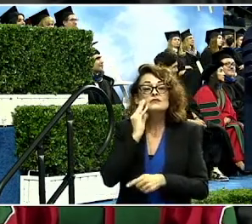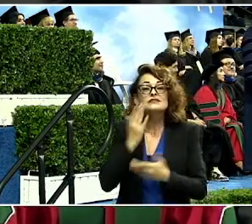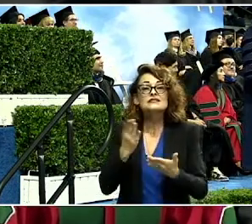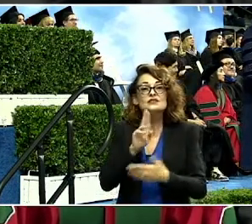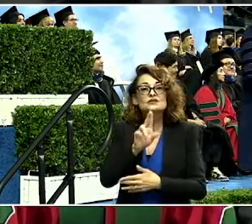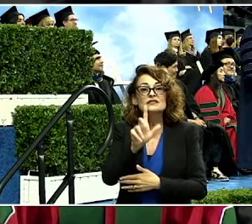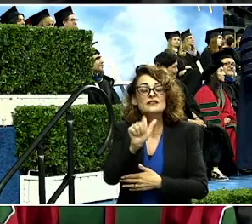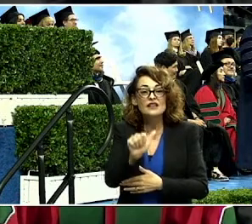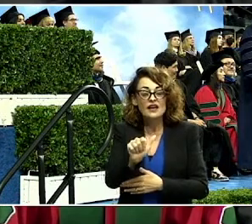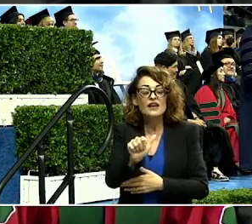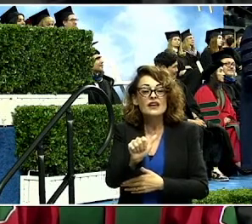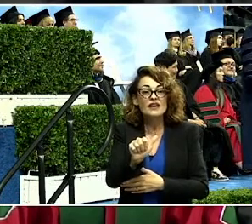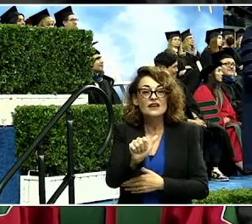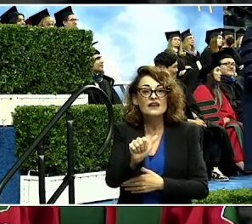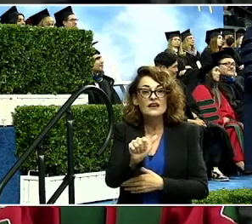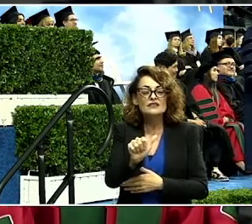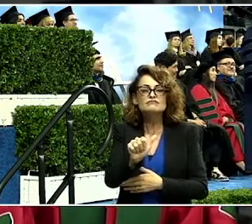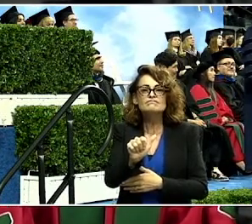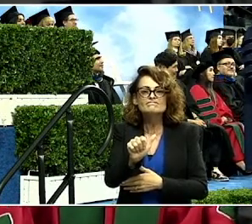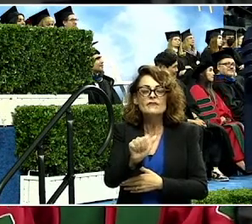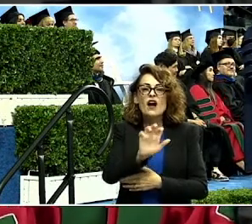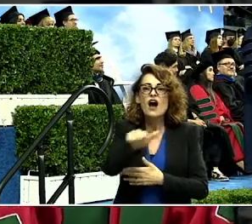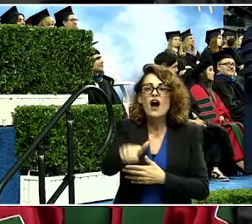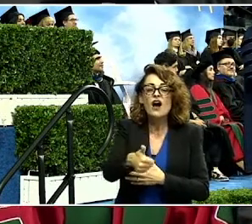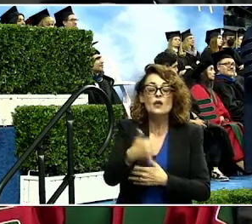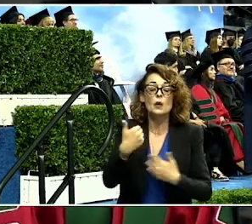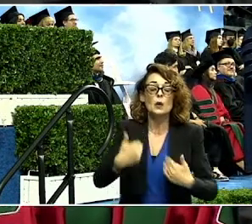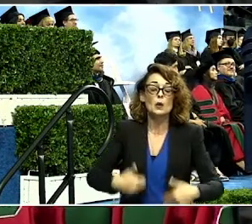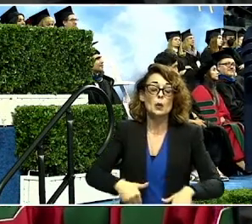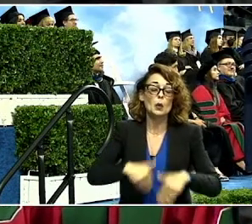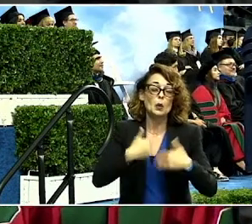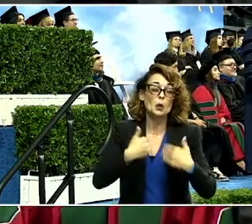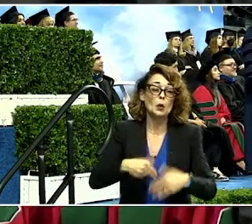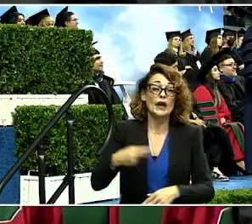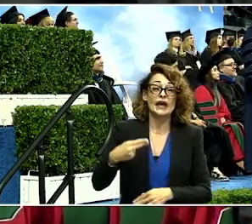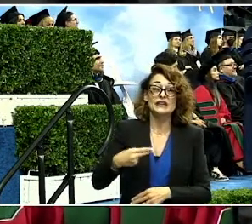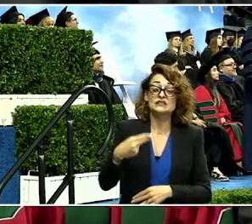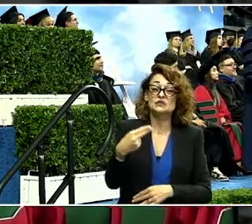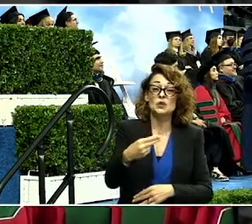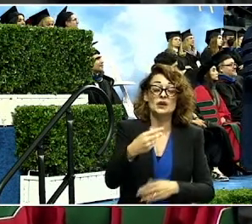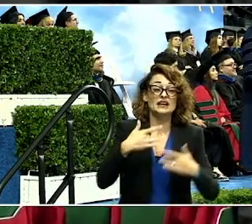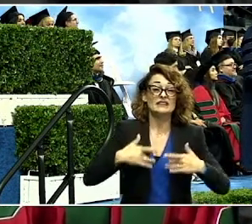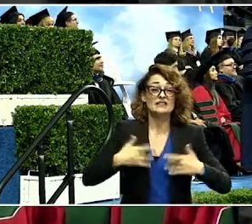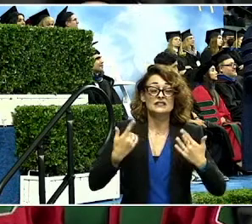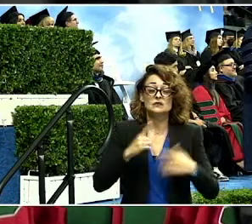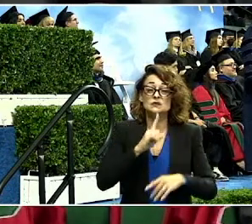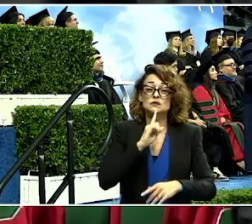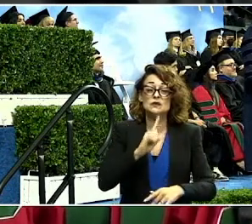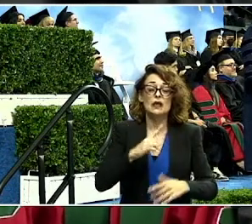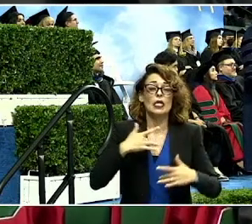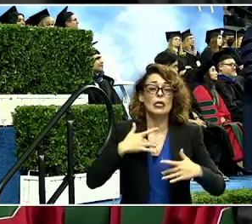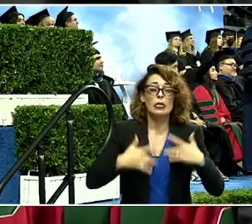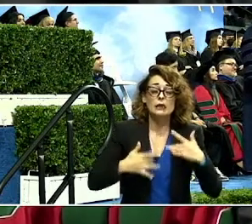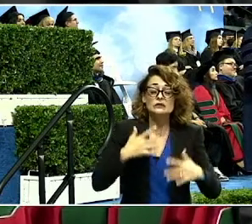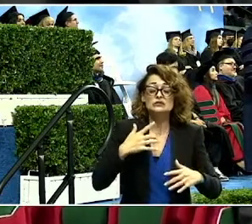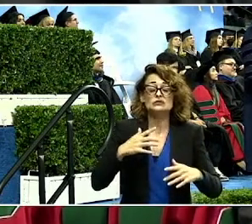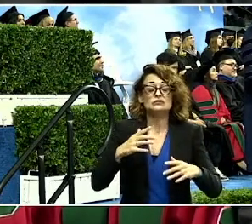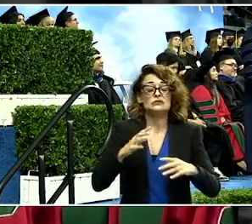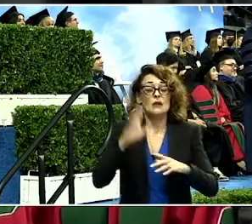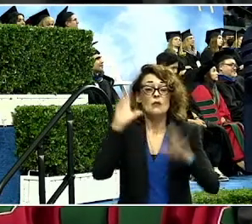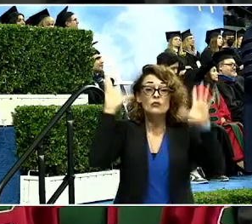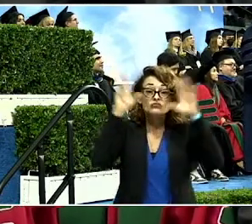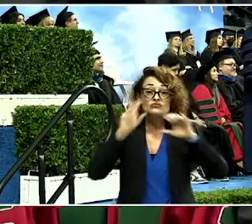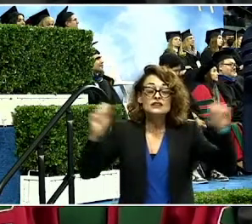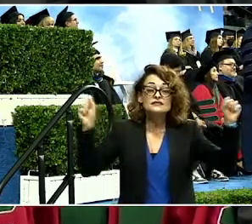the backdrop of other historic events that were also deeply, deeply troubling. We had the polarizing US presidential